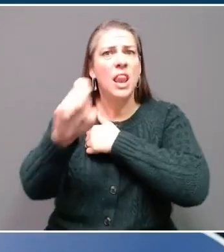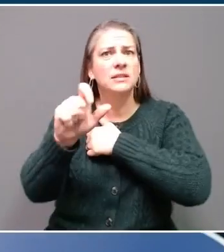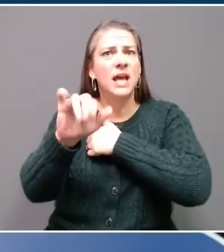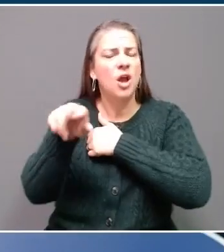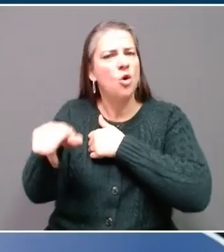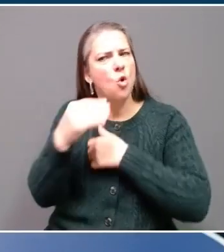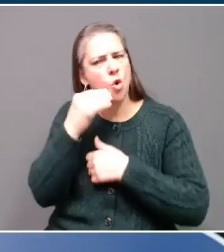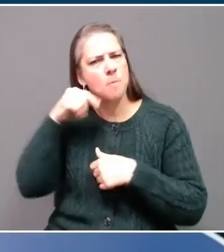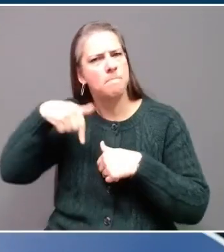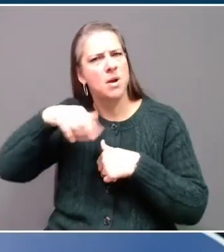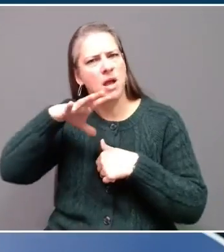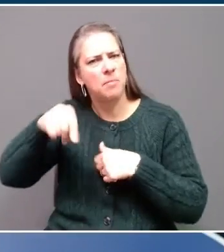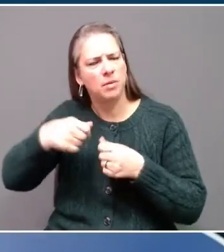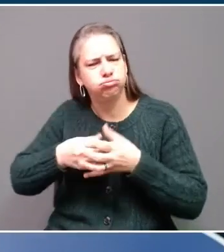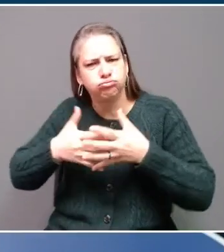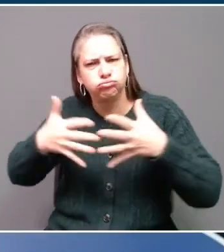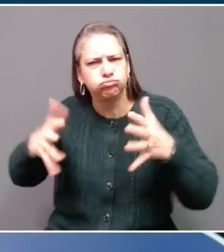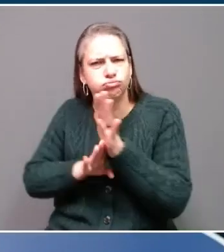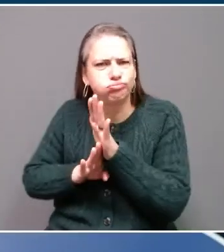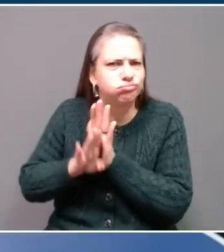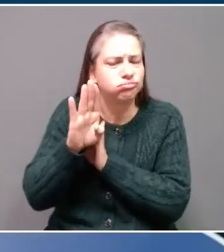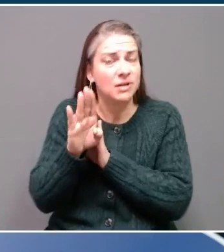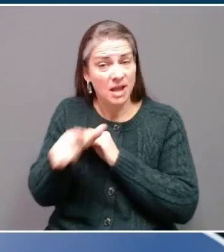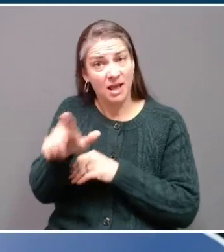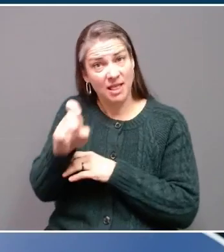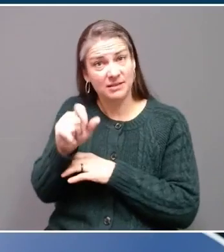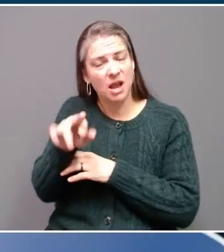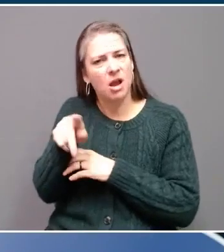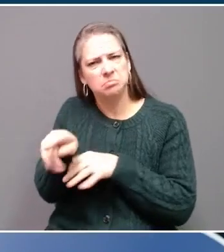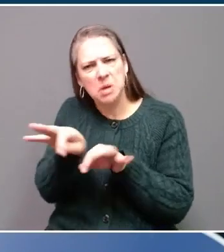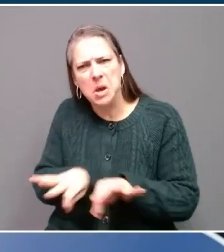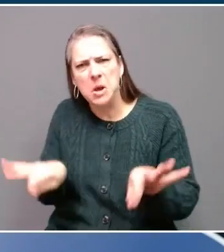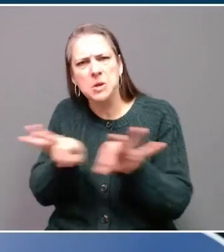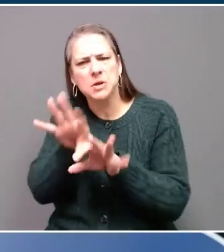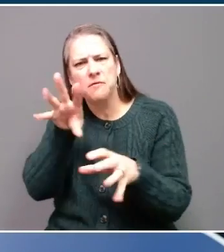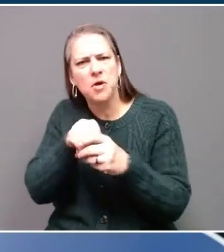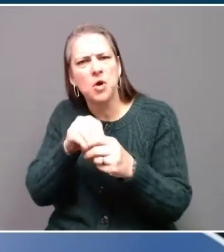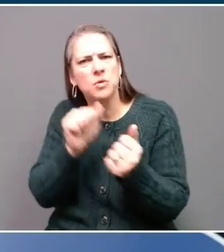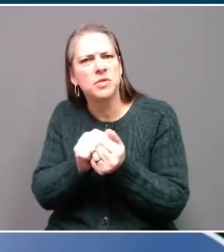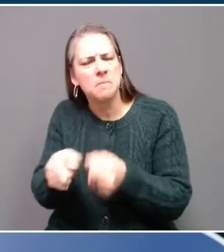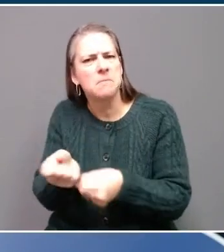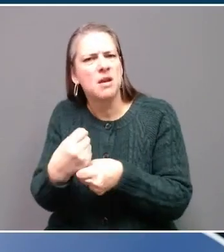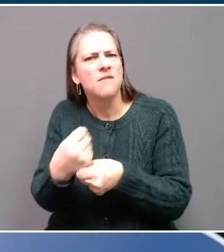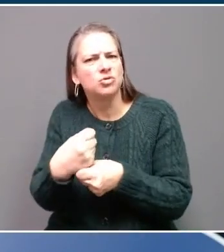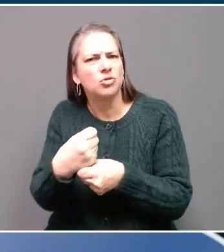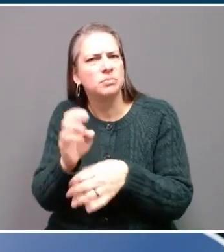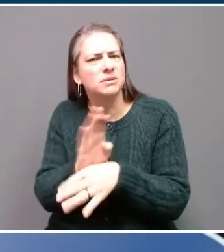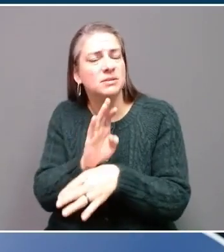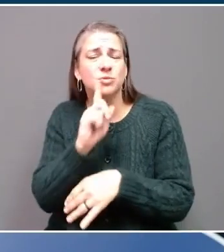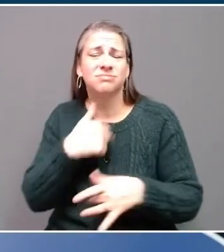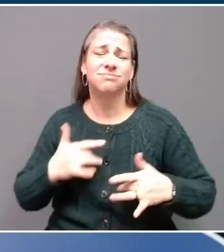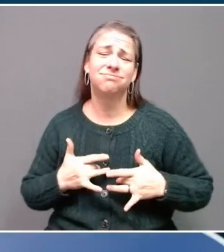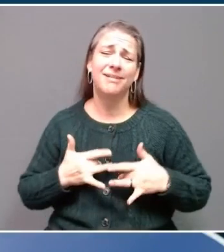Commonwealth. Beshear has been a staple of our manufacturing industry for over 4 decades, and we are thrilled to continue to